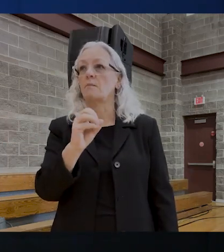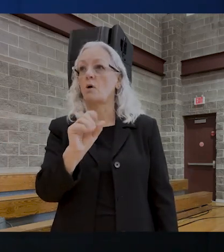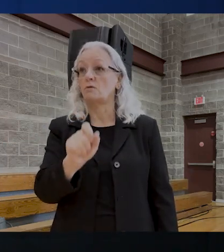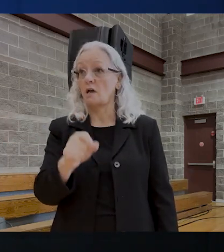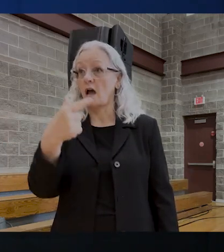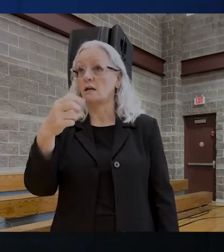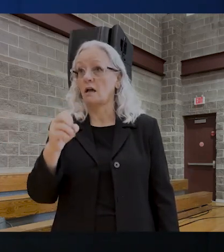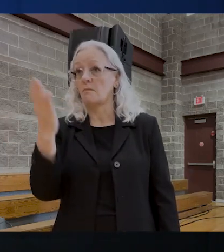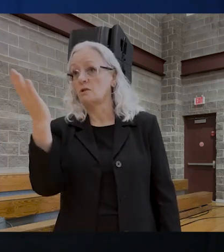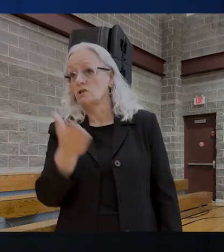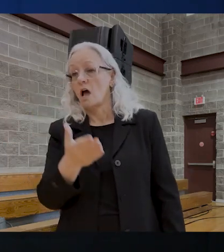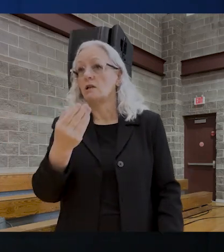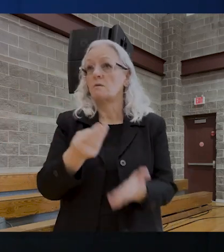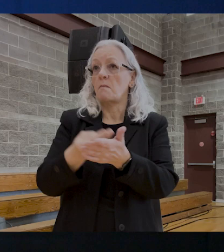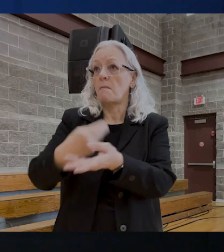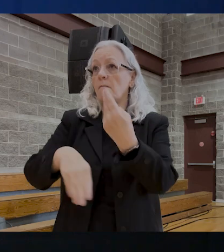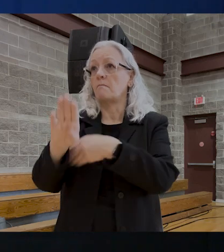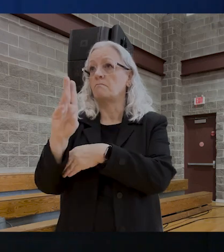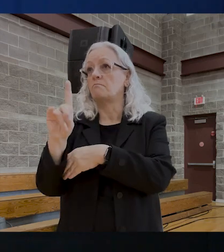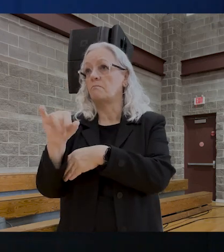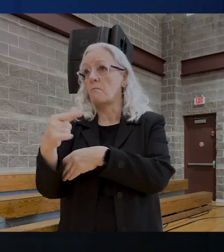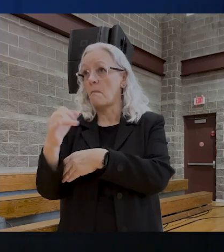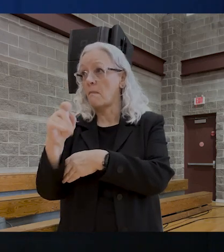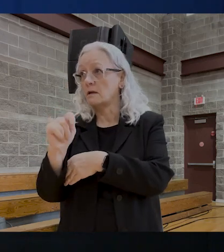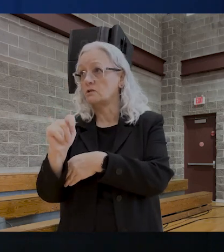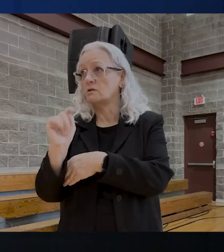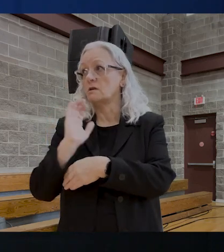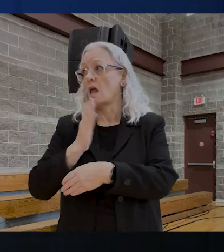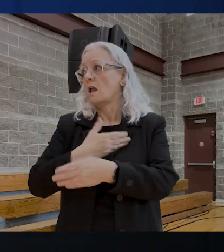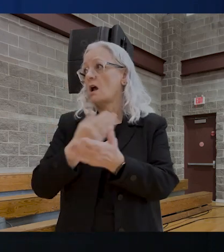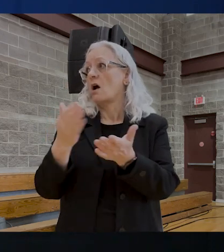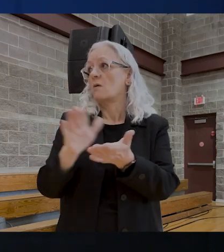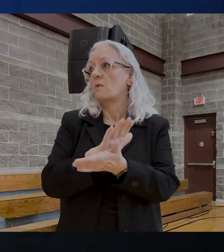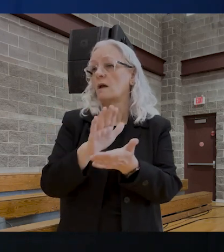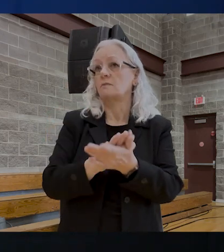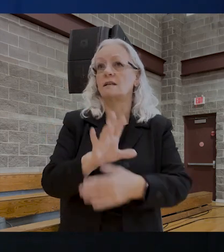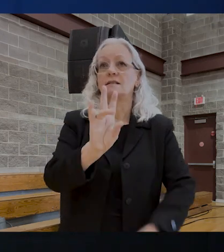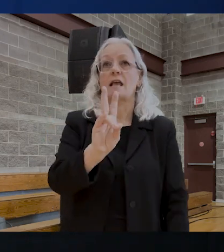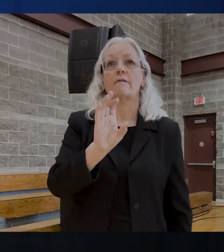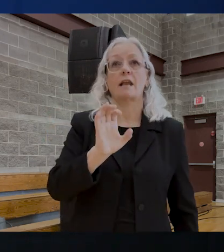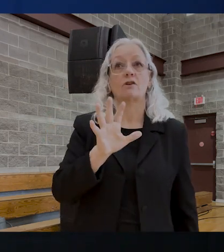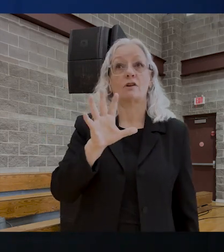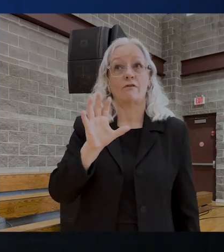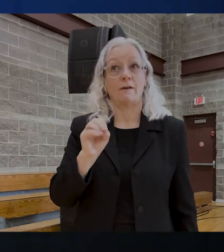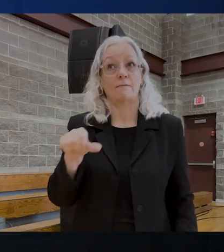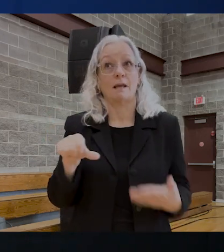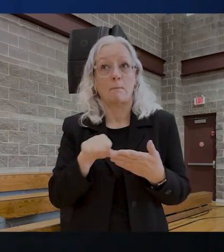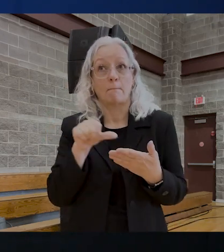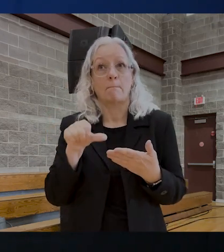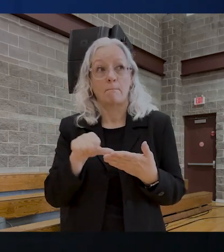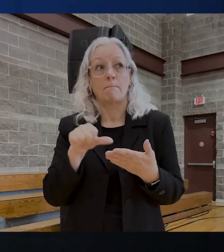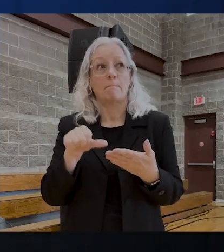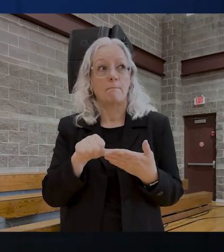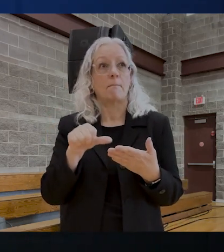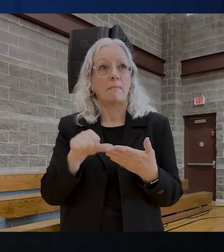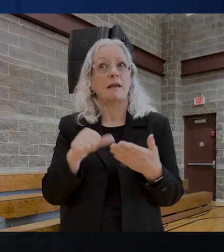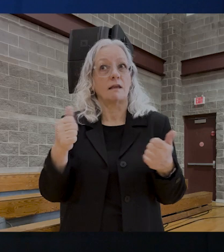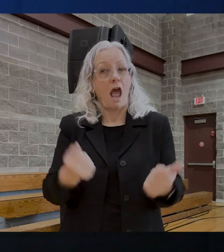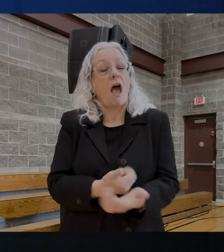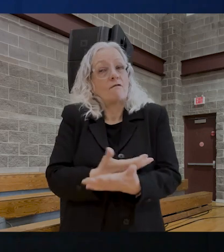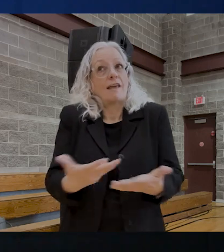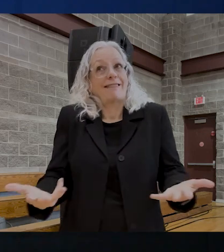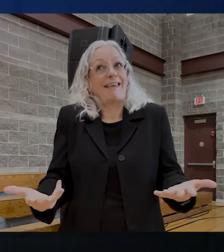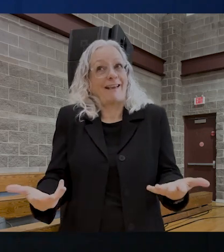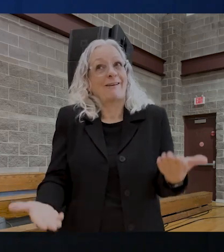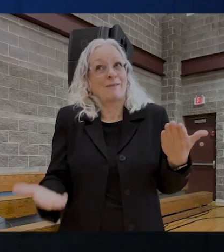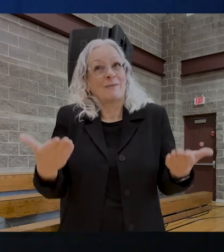www.kcmo.gov/budget. So our budget document is 750 some pages of everything you might